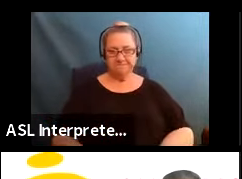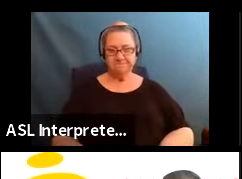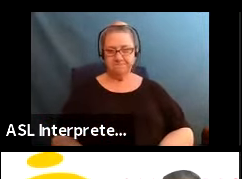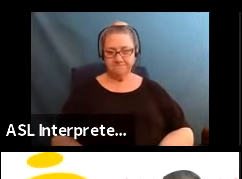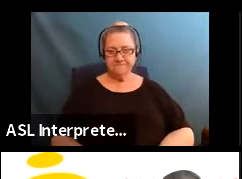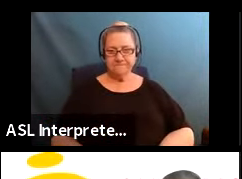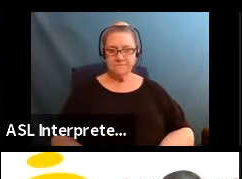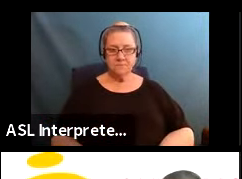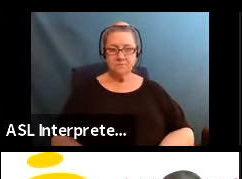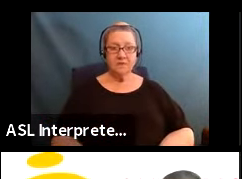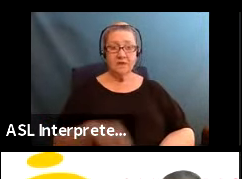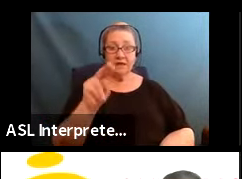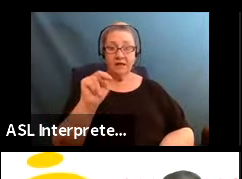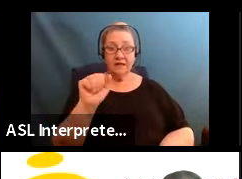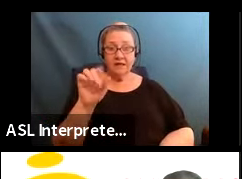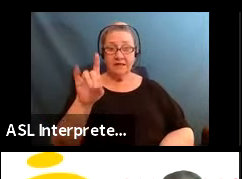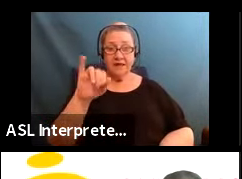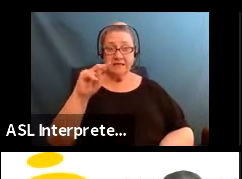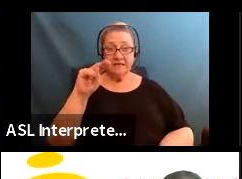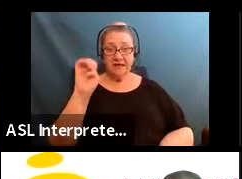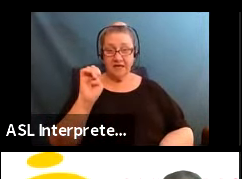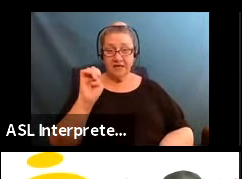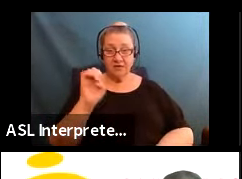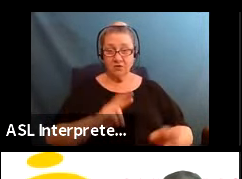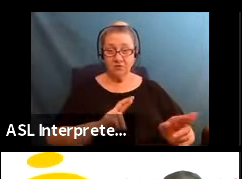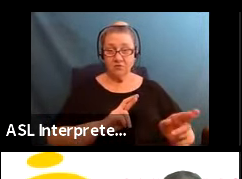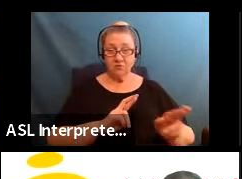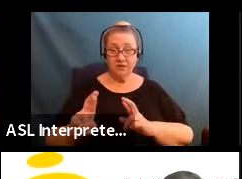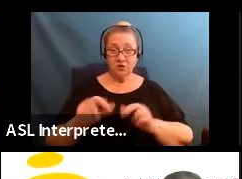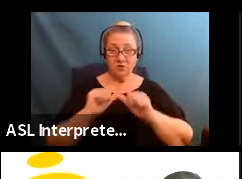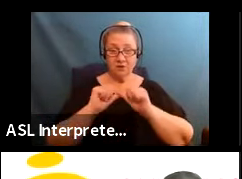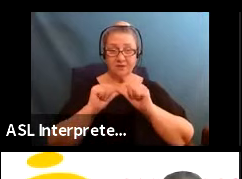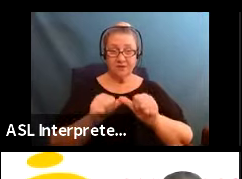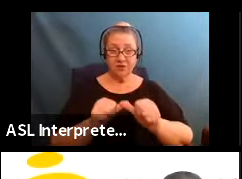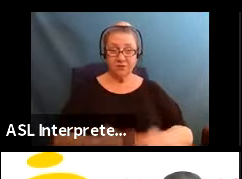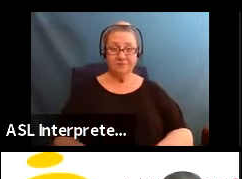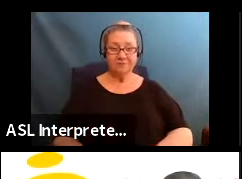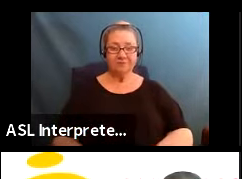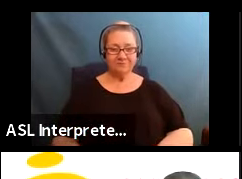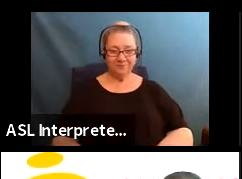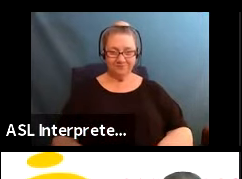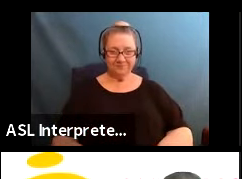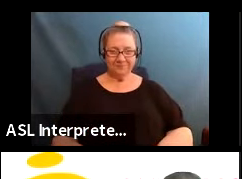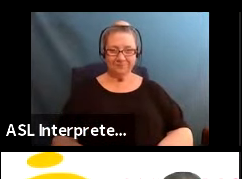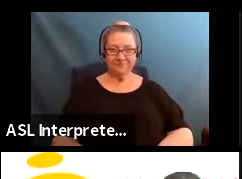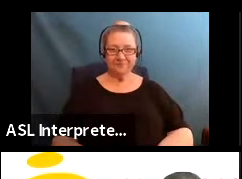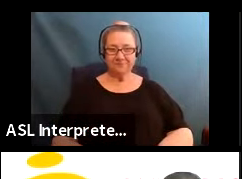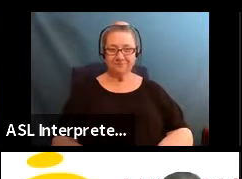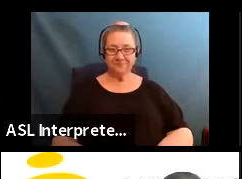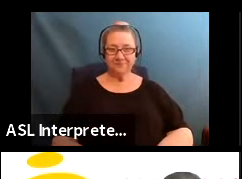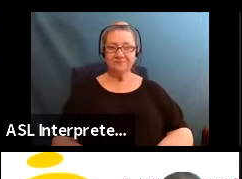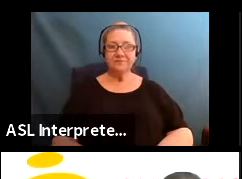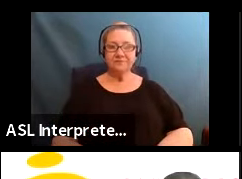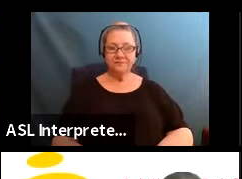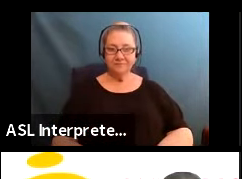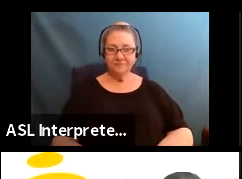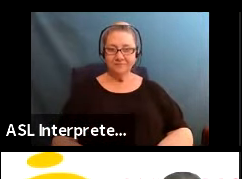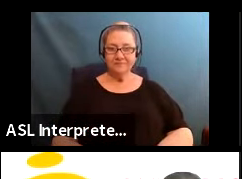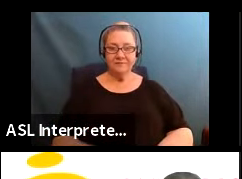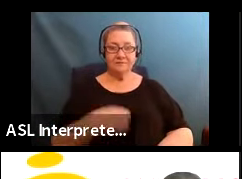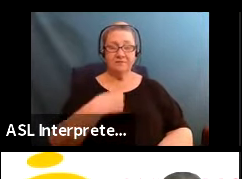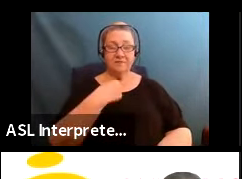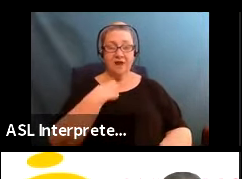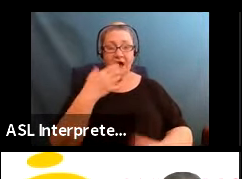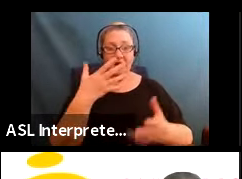So Nadine, I think we're ready to move on to the next topic on our agenda. Yeah, that sounds great. And I do want to speak to something that came up